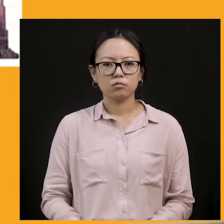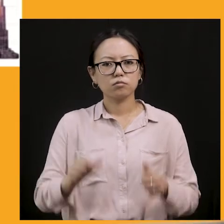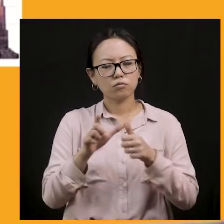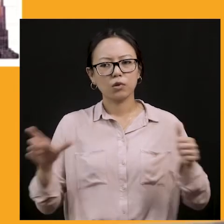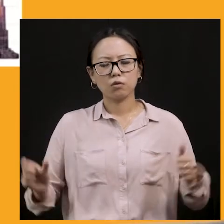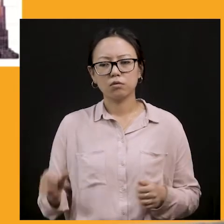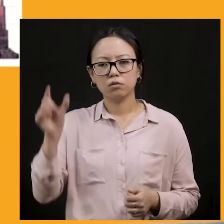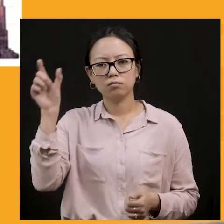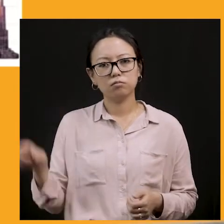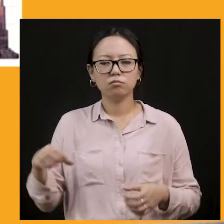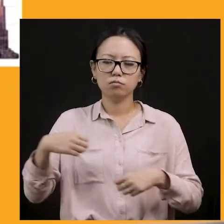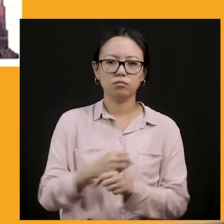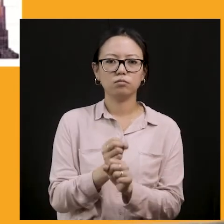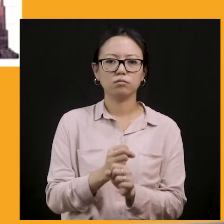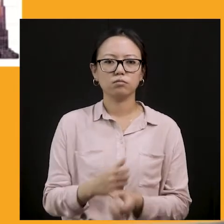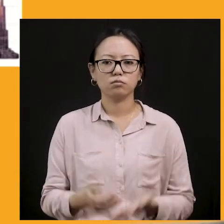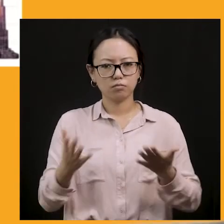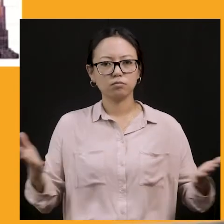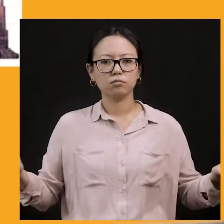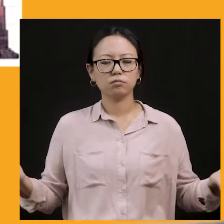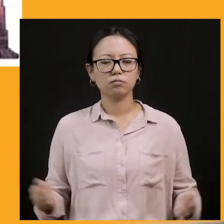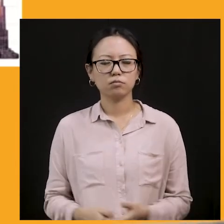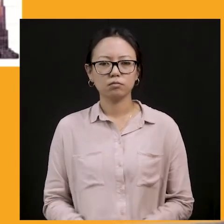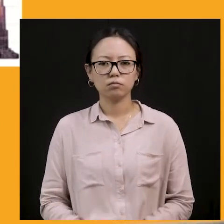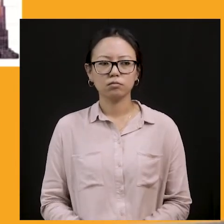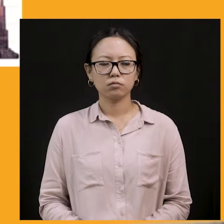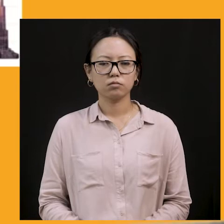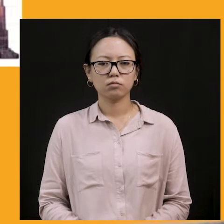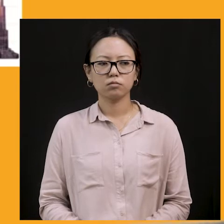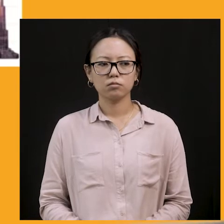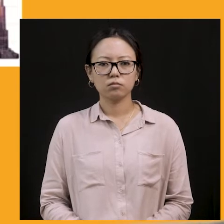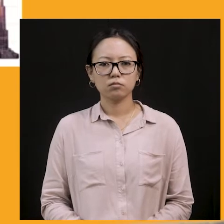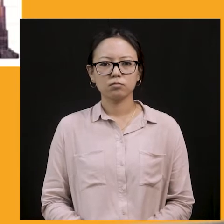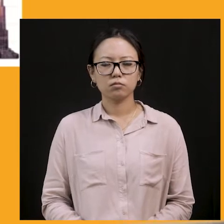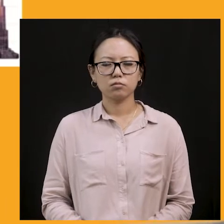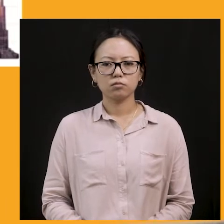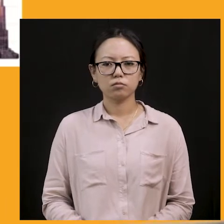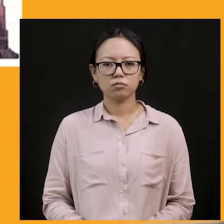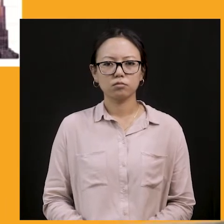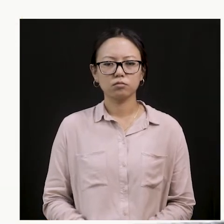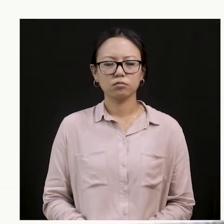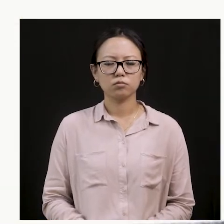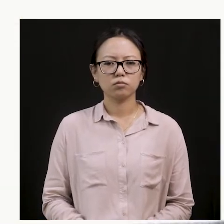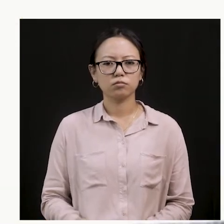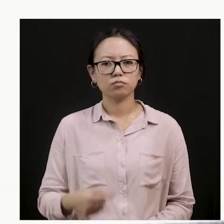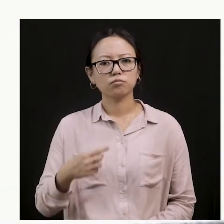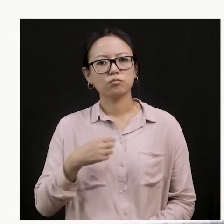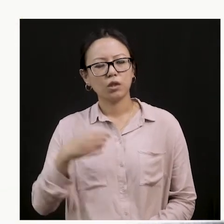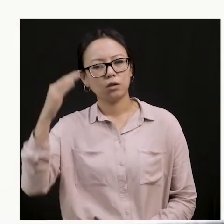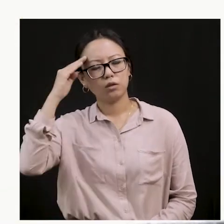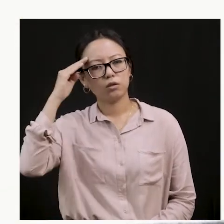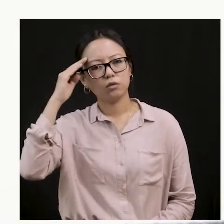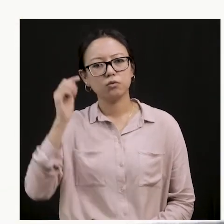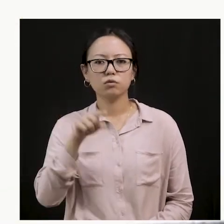things. So students, now I'm sure you have learned many examples about the